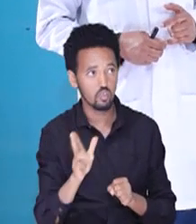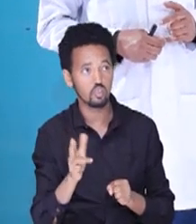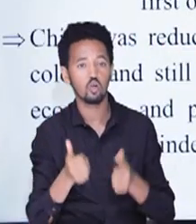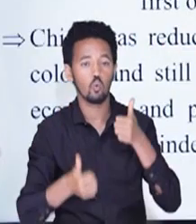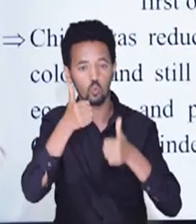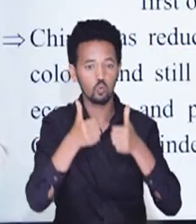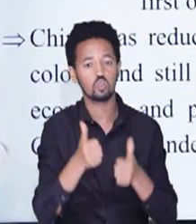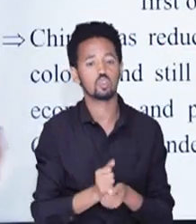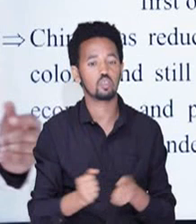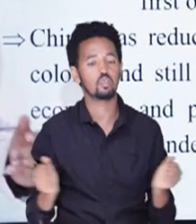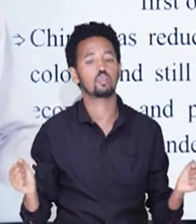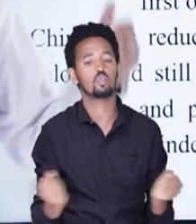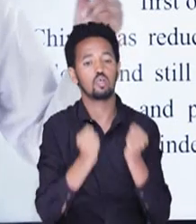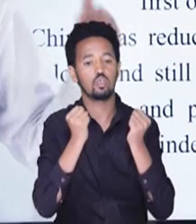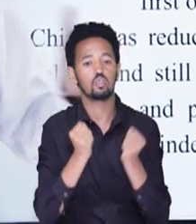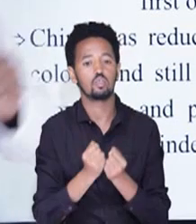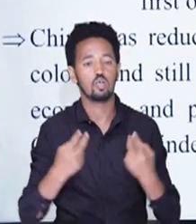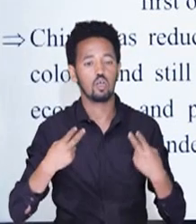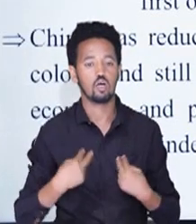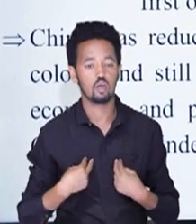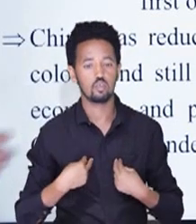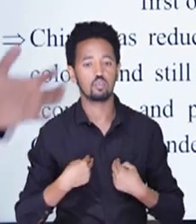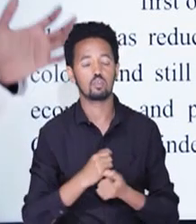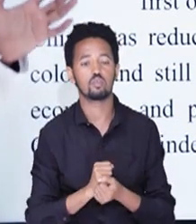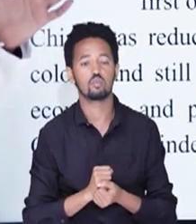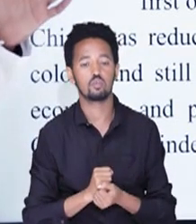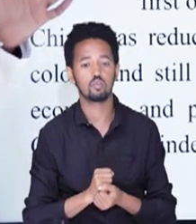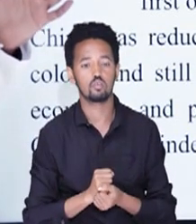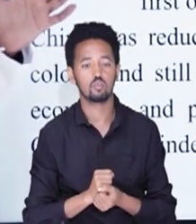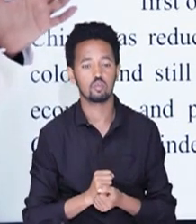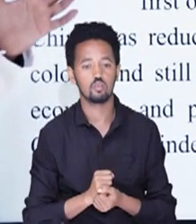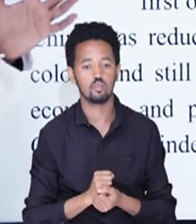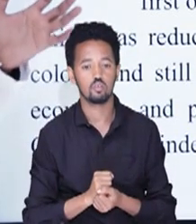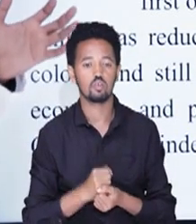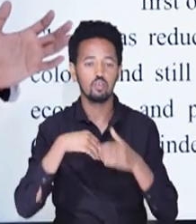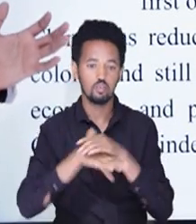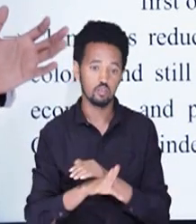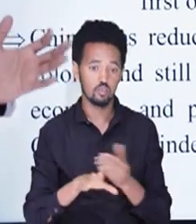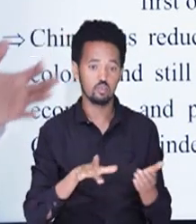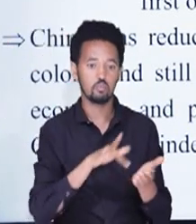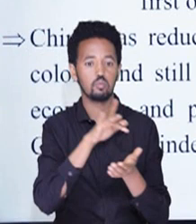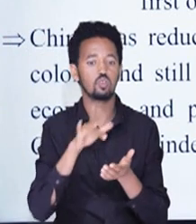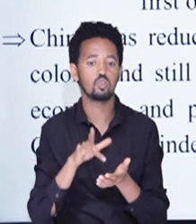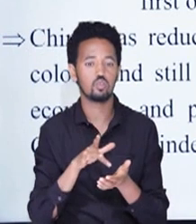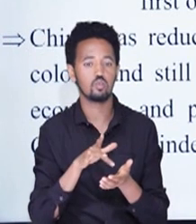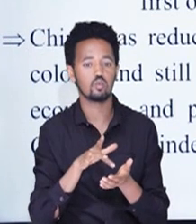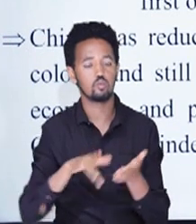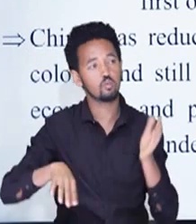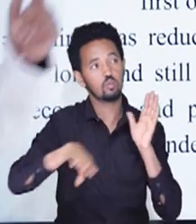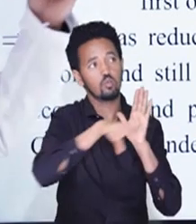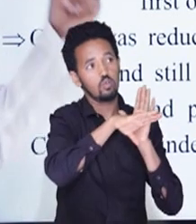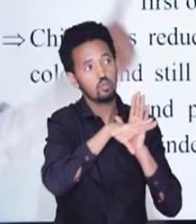which earlier dynasty had suffered. In the mid of 19th